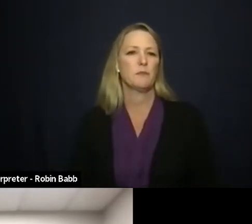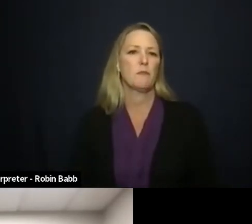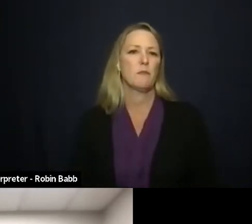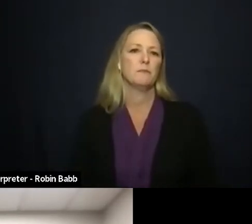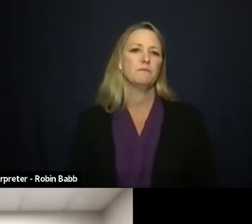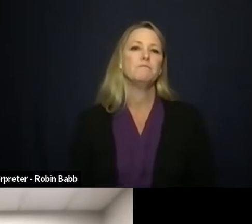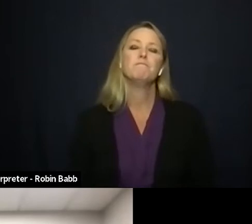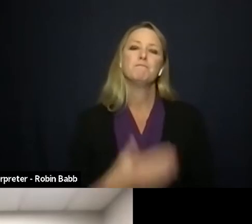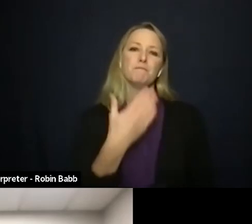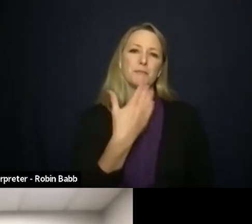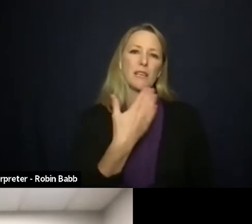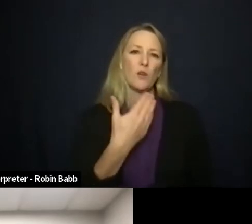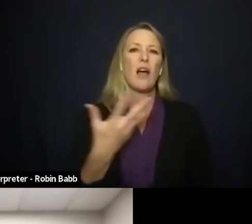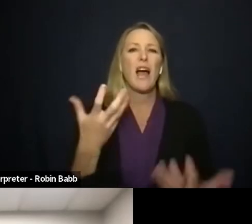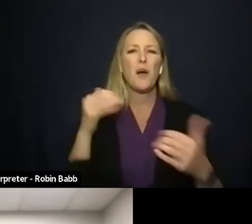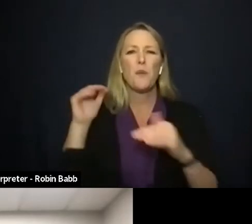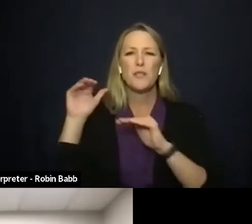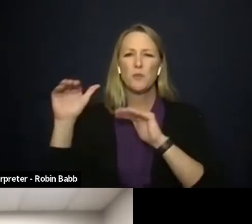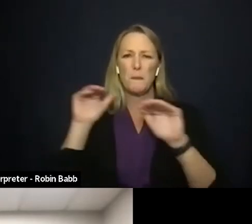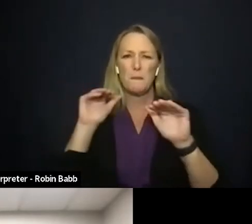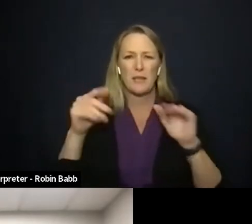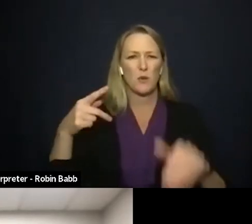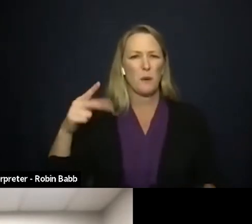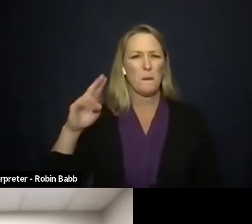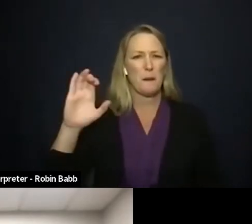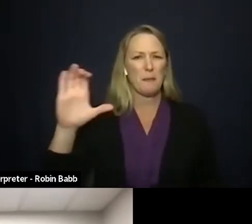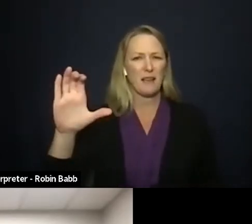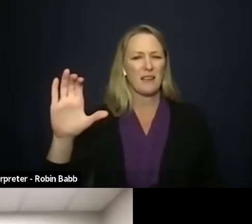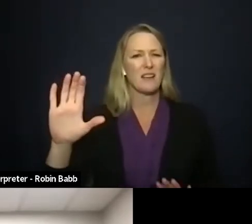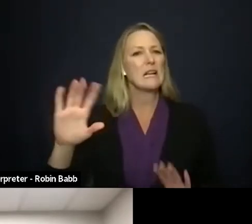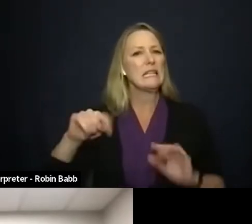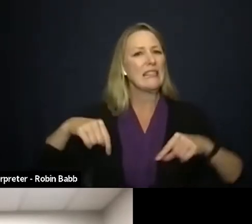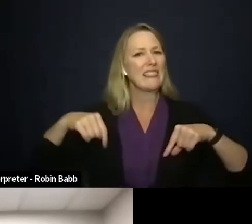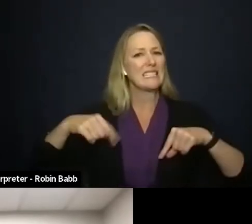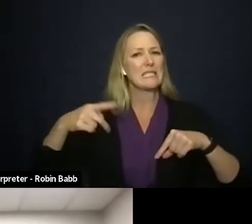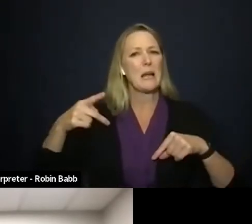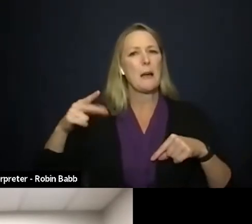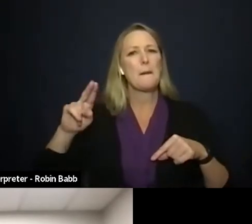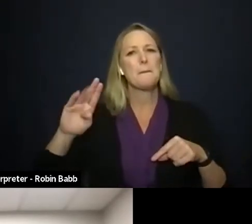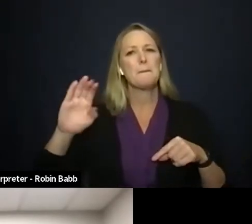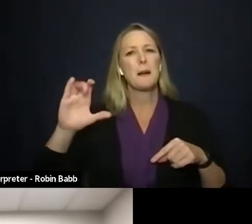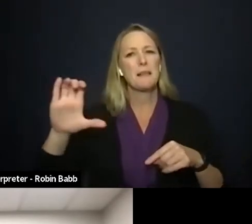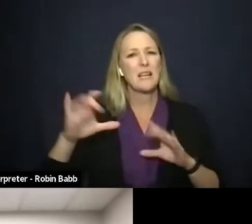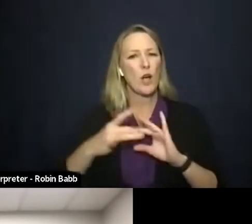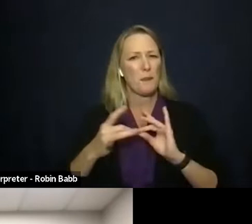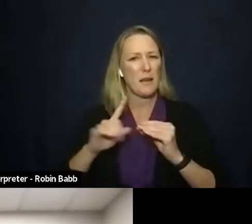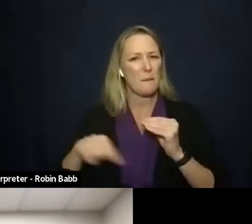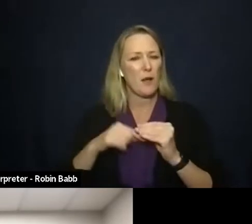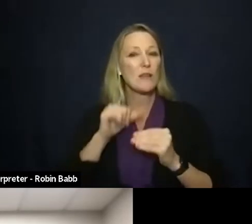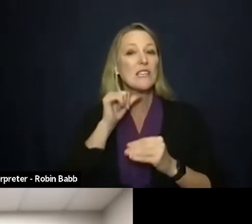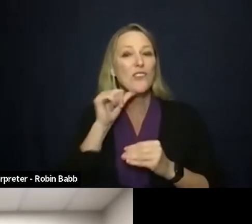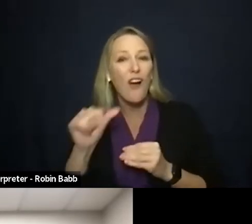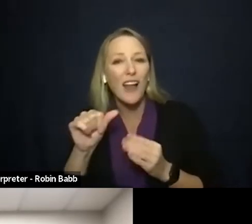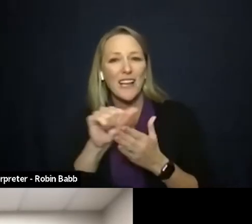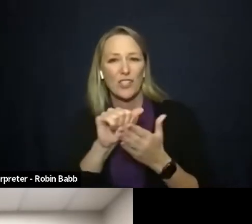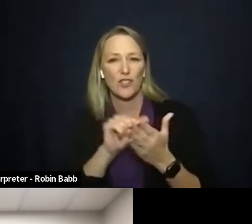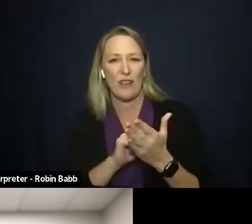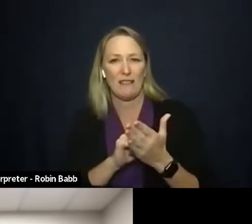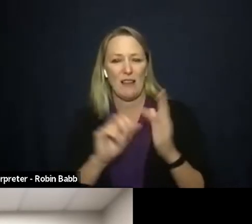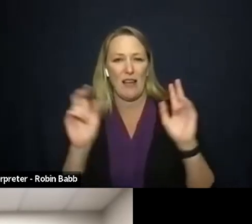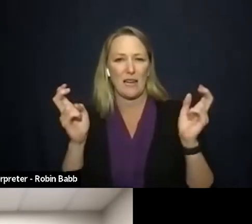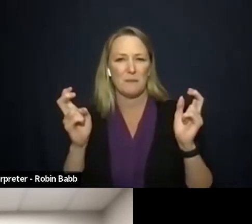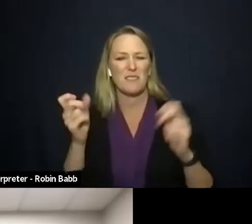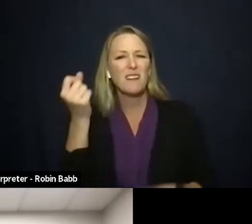thank you and just a reminder to the public that this is public comment on non-agenda items the coveted report will come